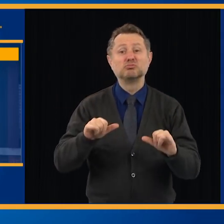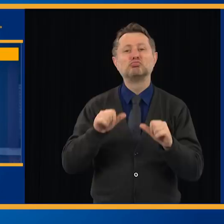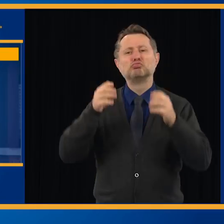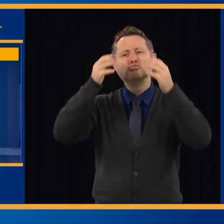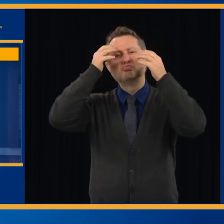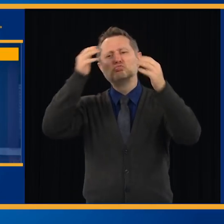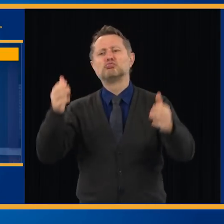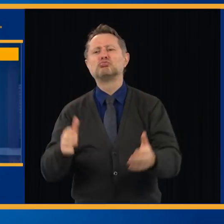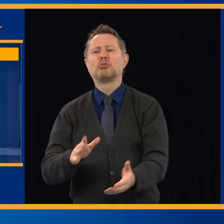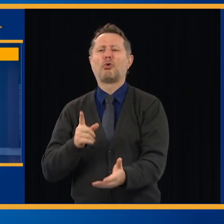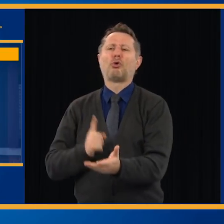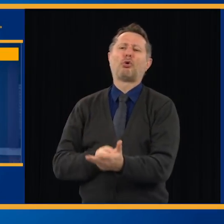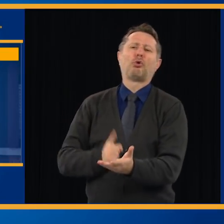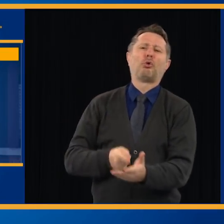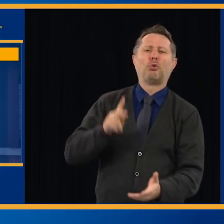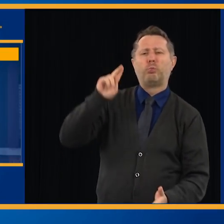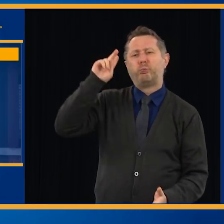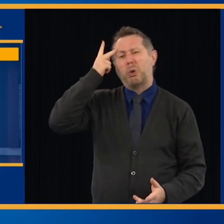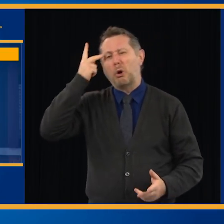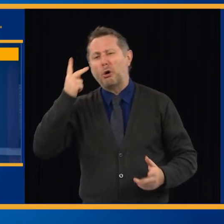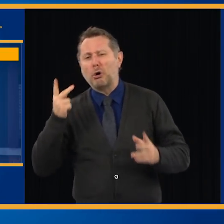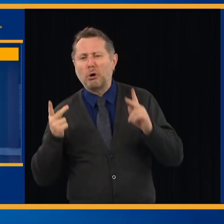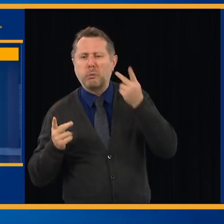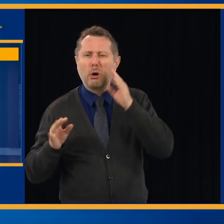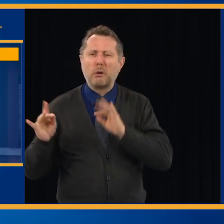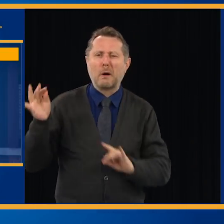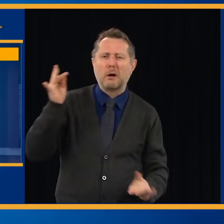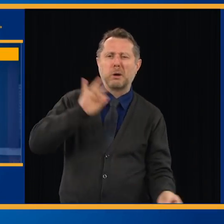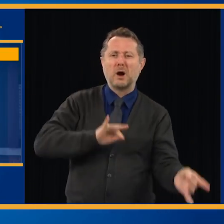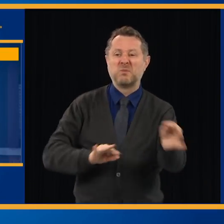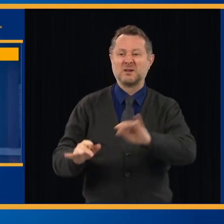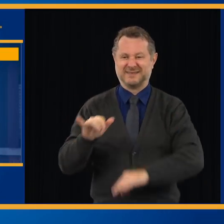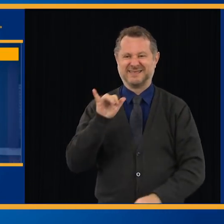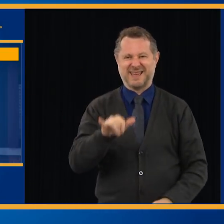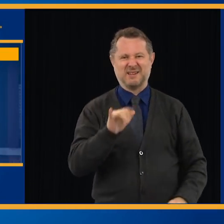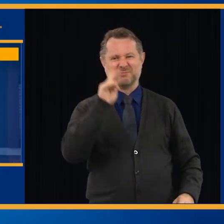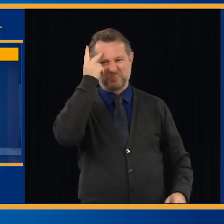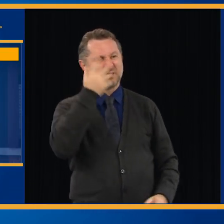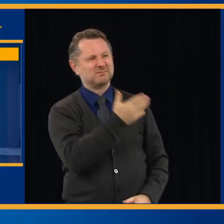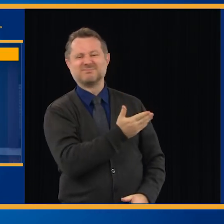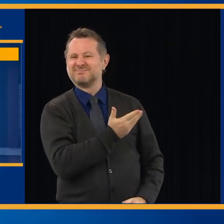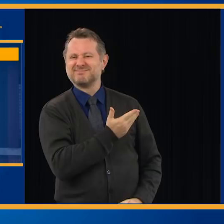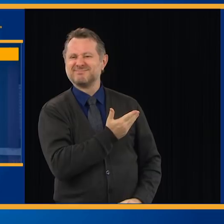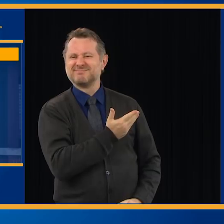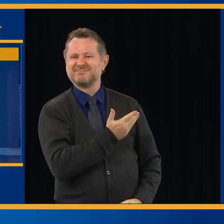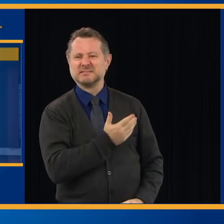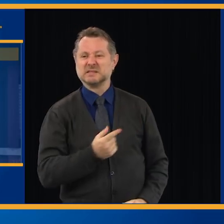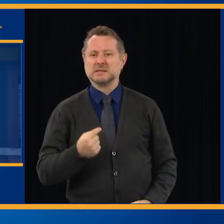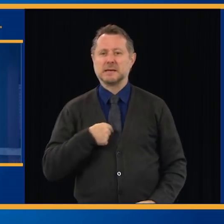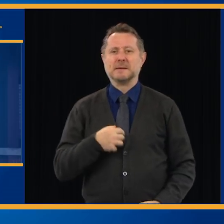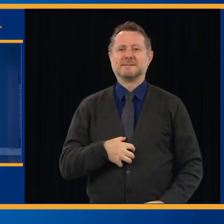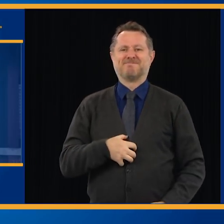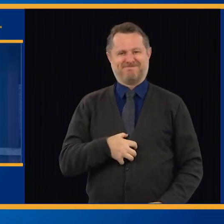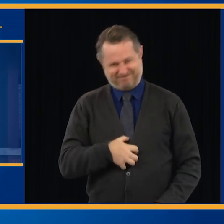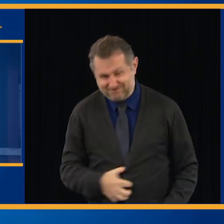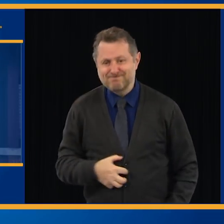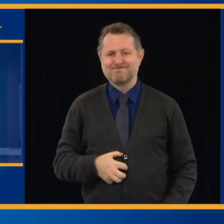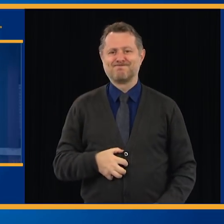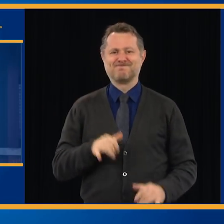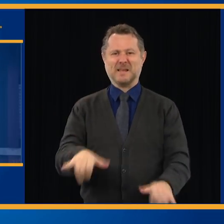politics? That's what this is about. And that's why it is so disturbing on a fundamental level.